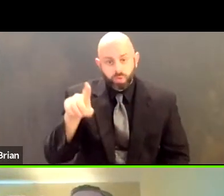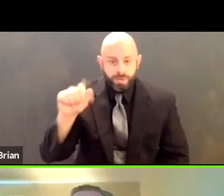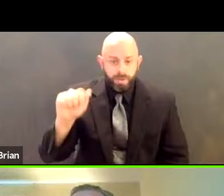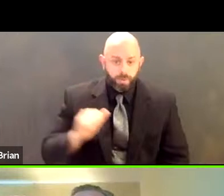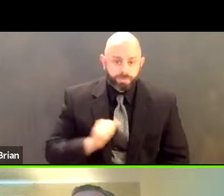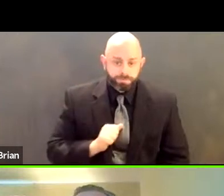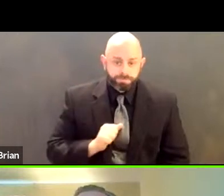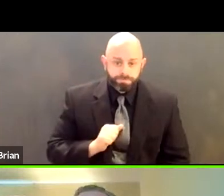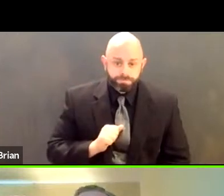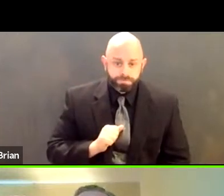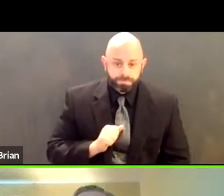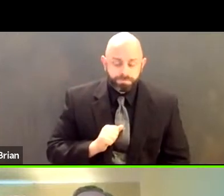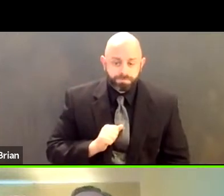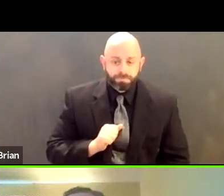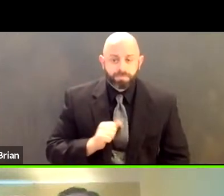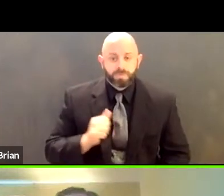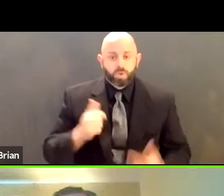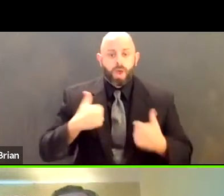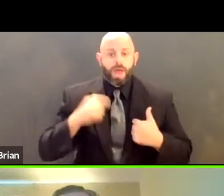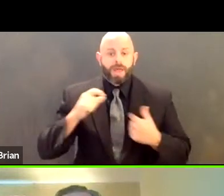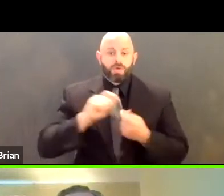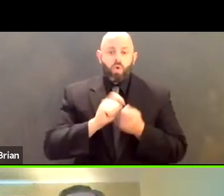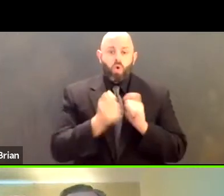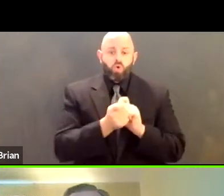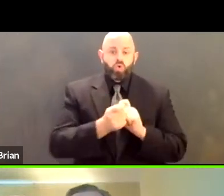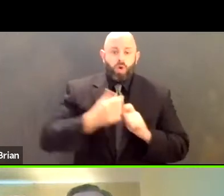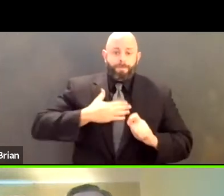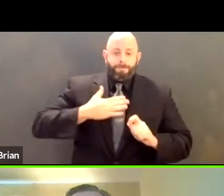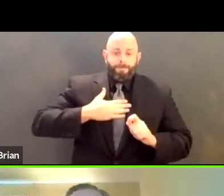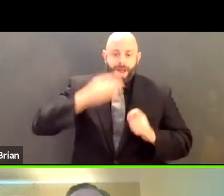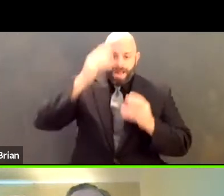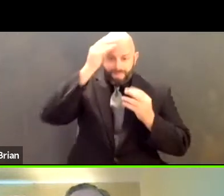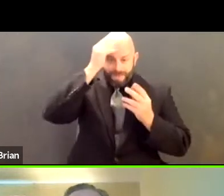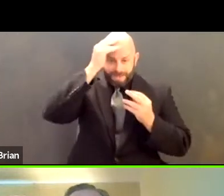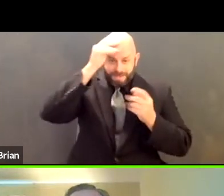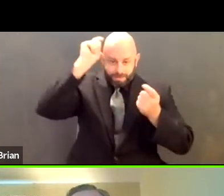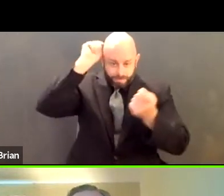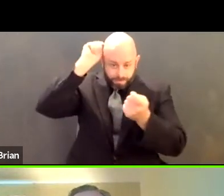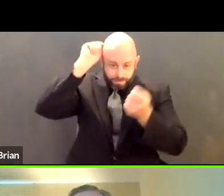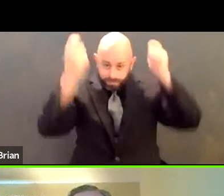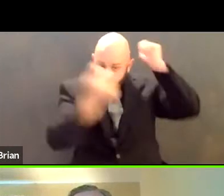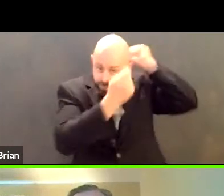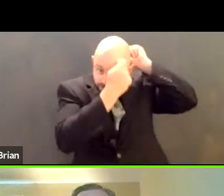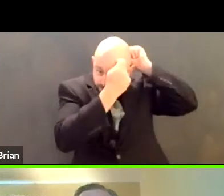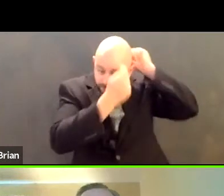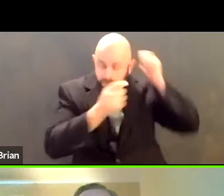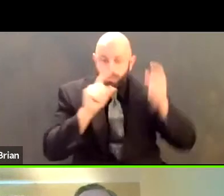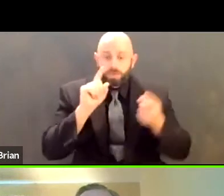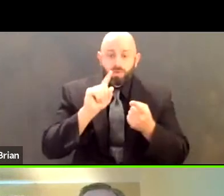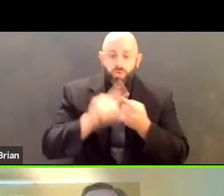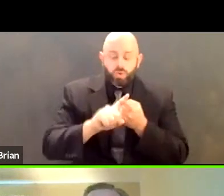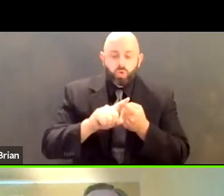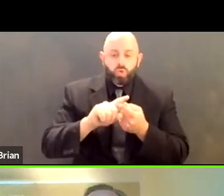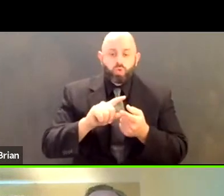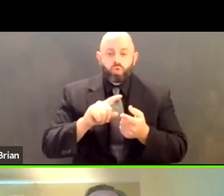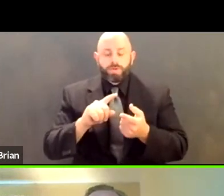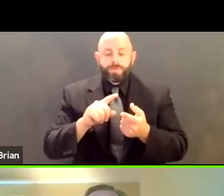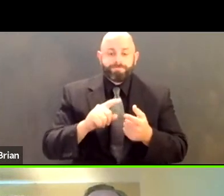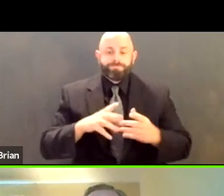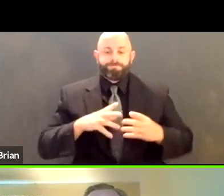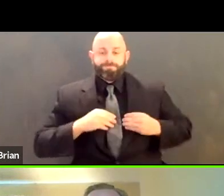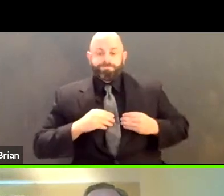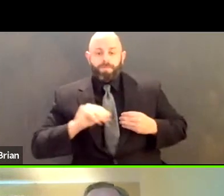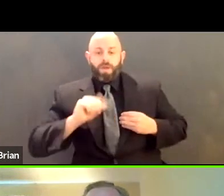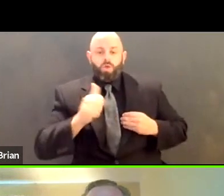in a way, I almost had to alter my way of thinking to accommodate others' perceptions and ideas